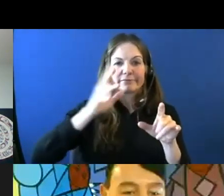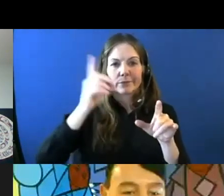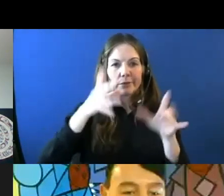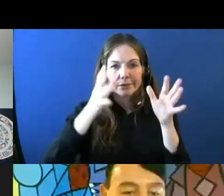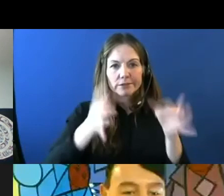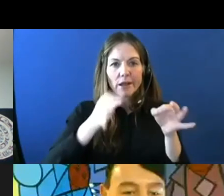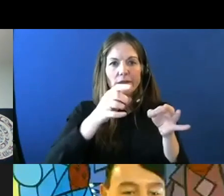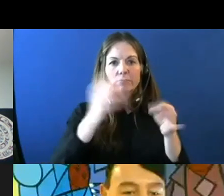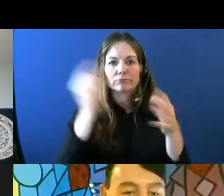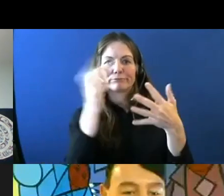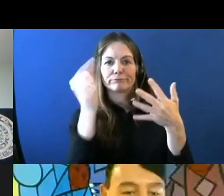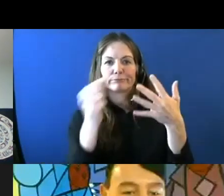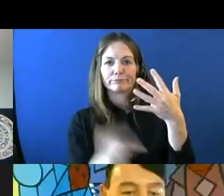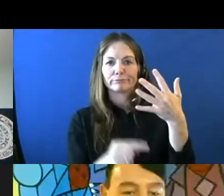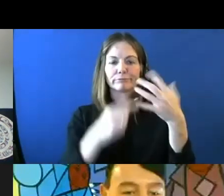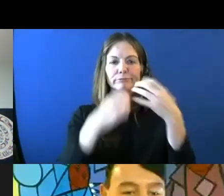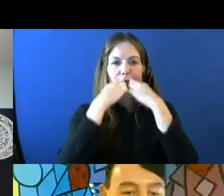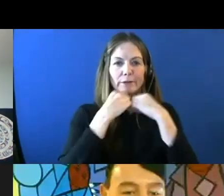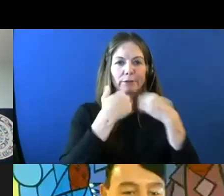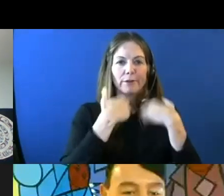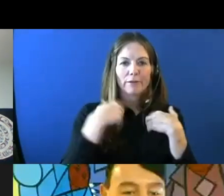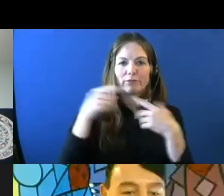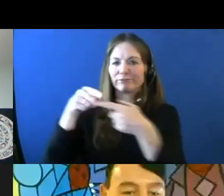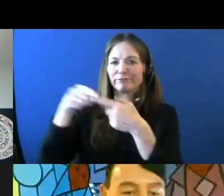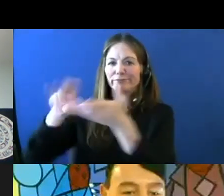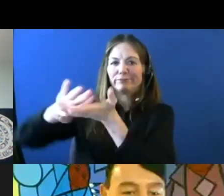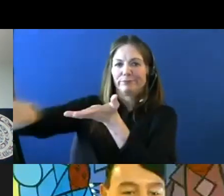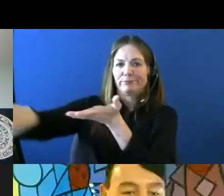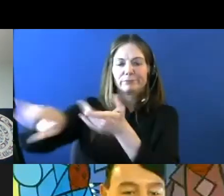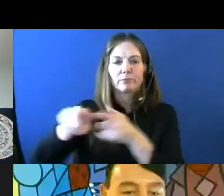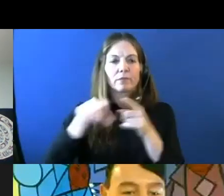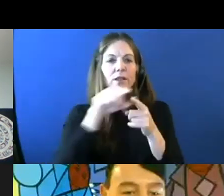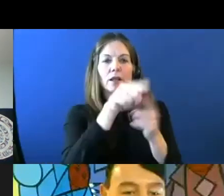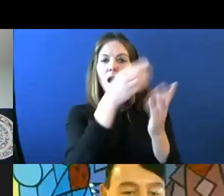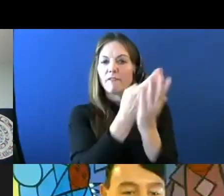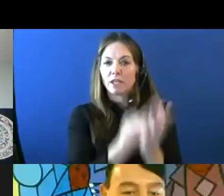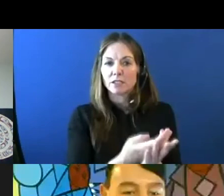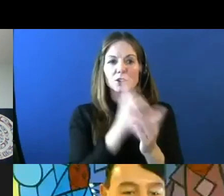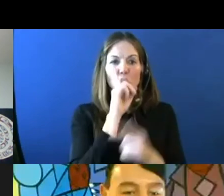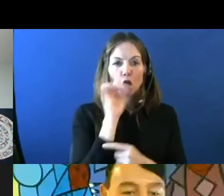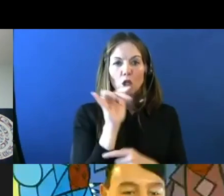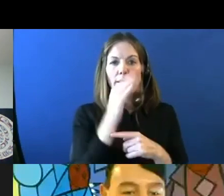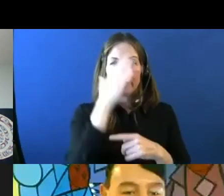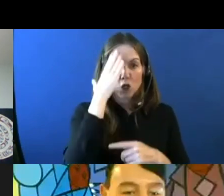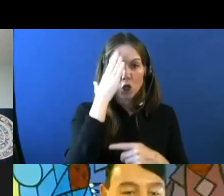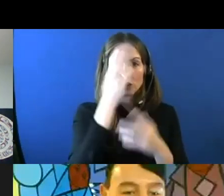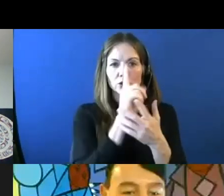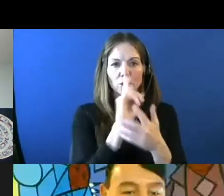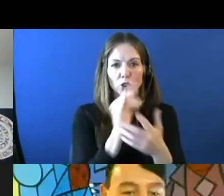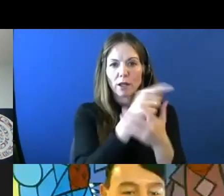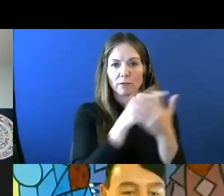as legitimate knowledge, what we see as legitimate evidence. And those are some of the things that